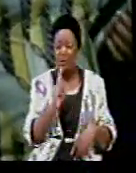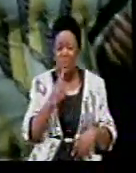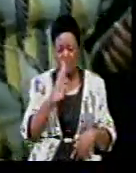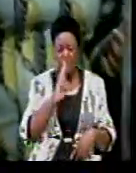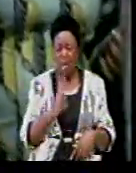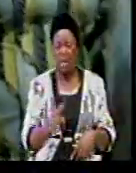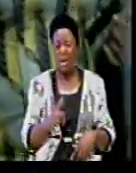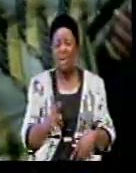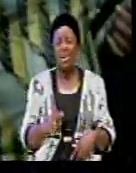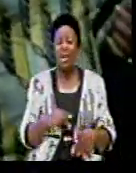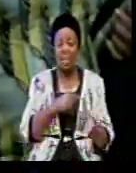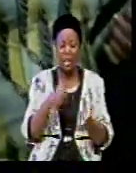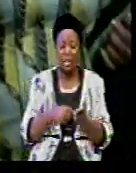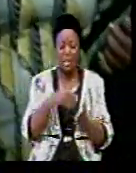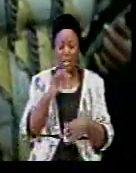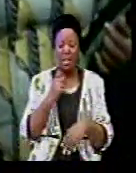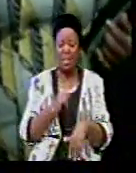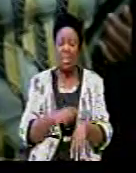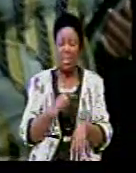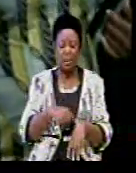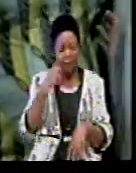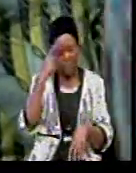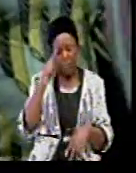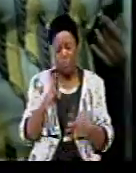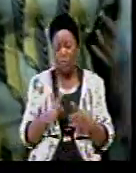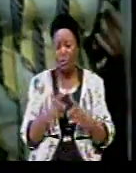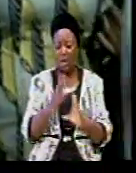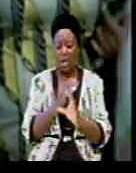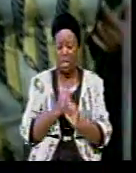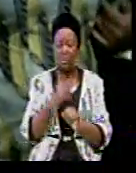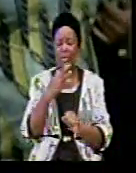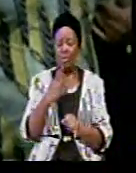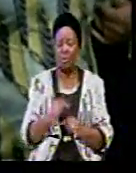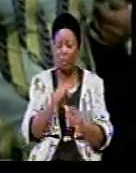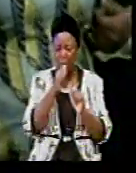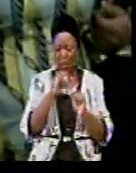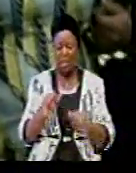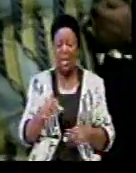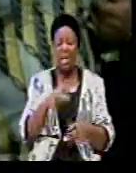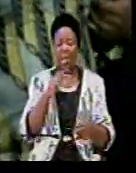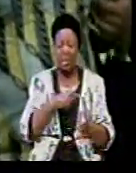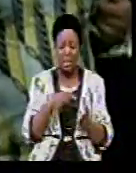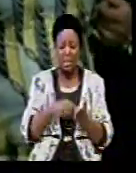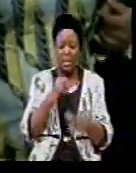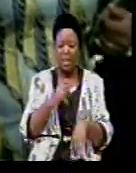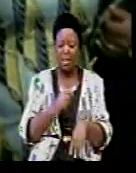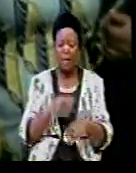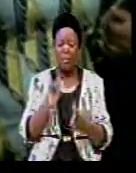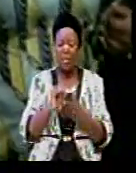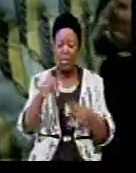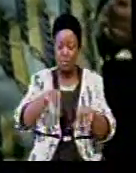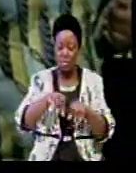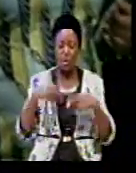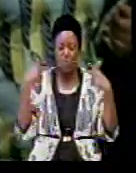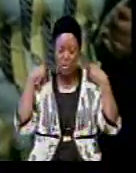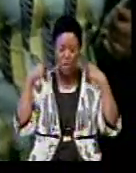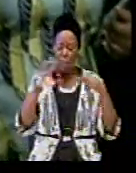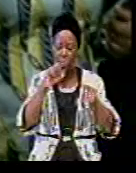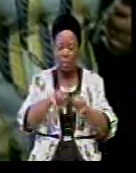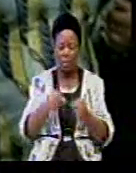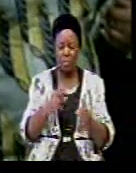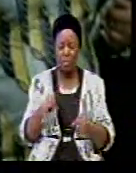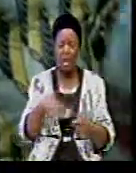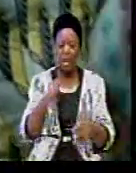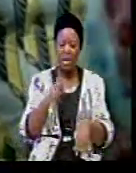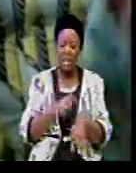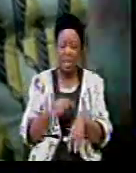Belt, Southwest, anywhere you are, this is the time that the yoke will be